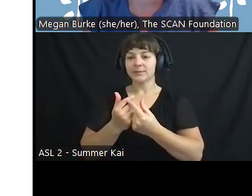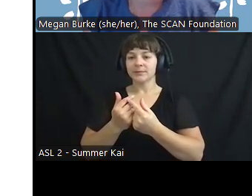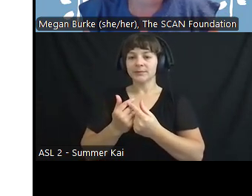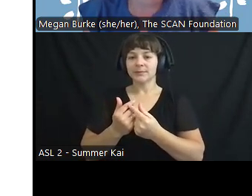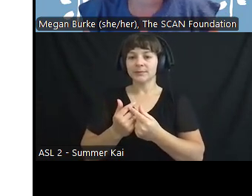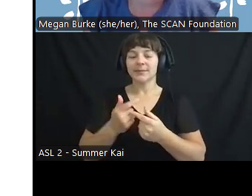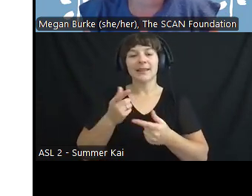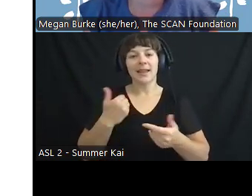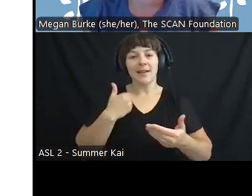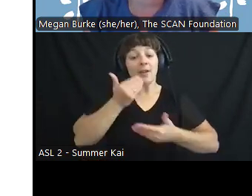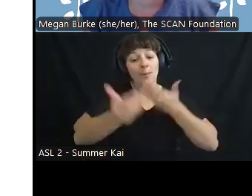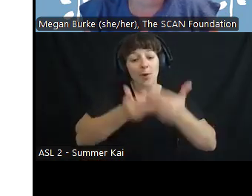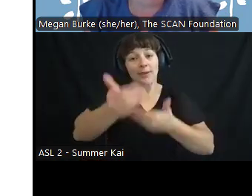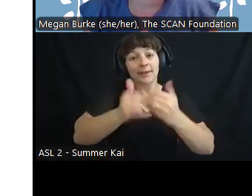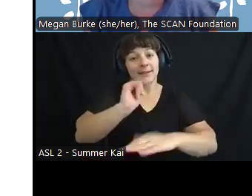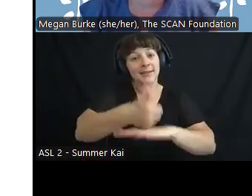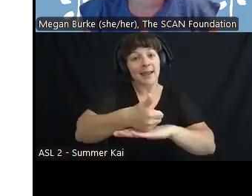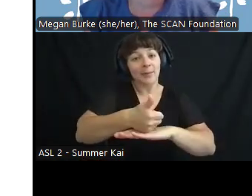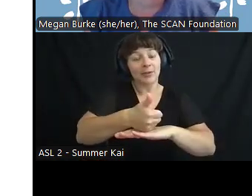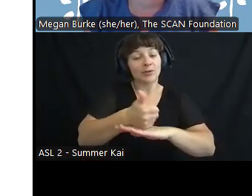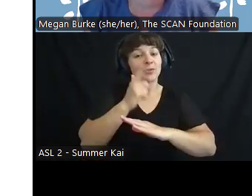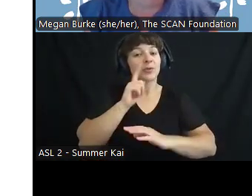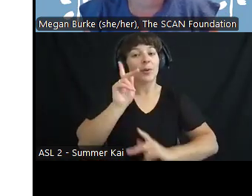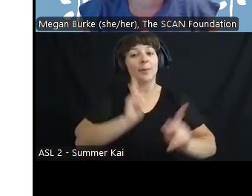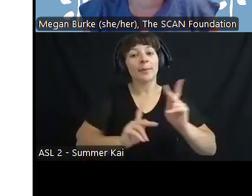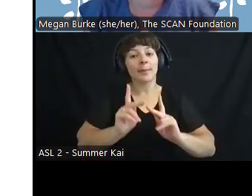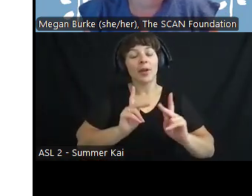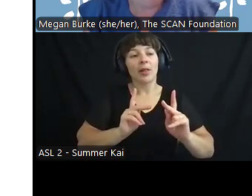there's processes in place for people to,